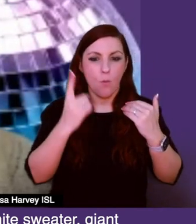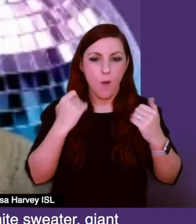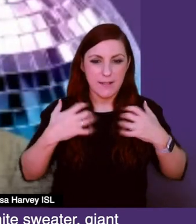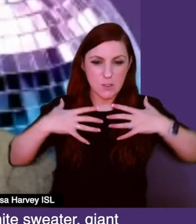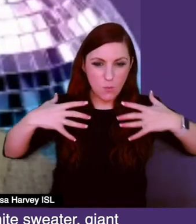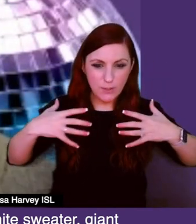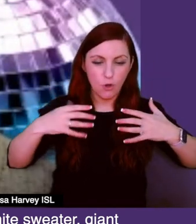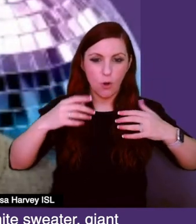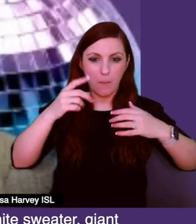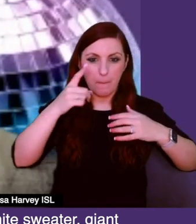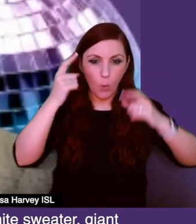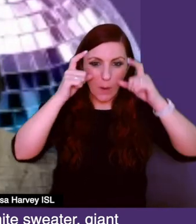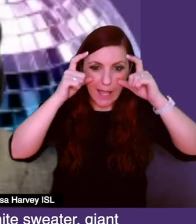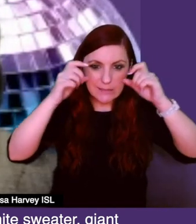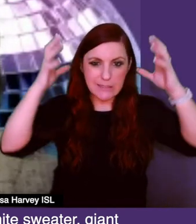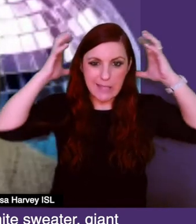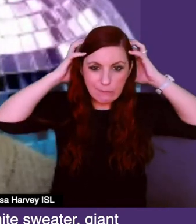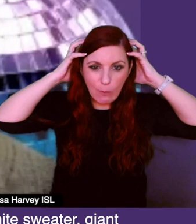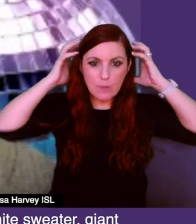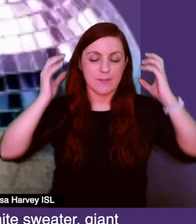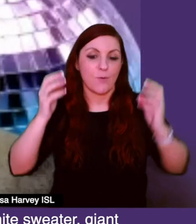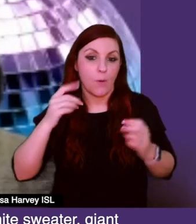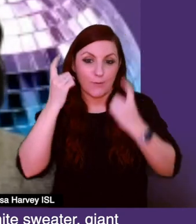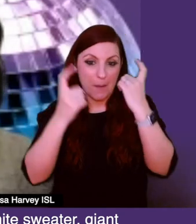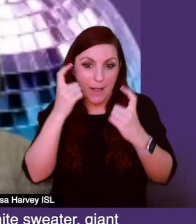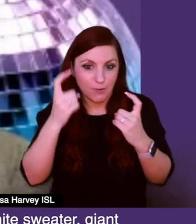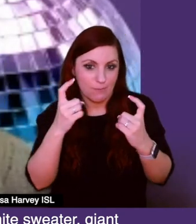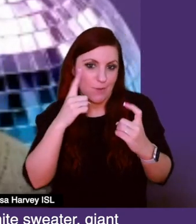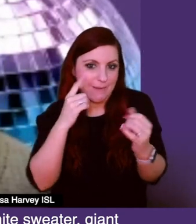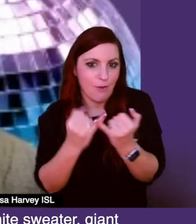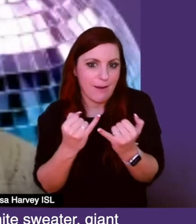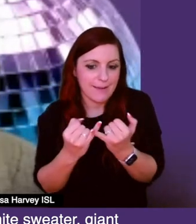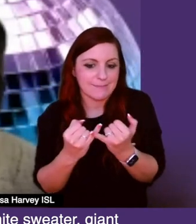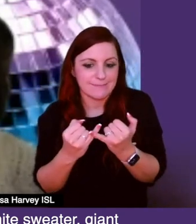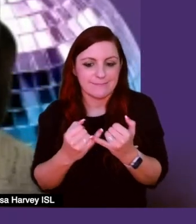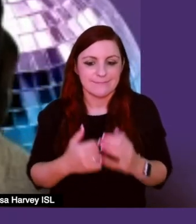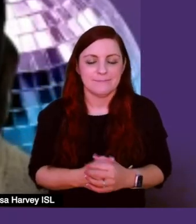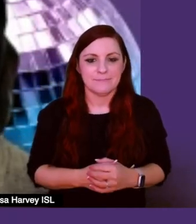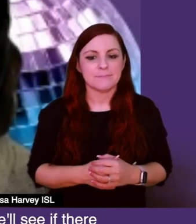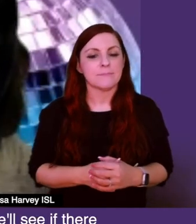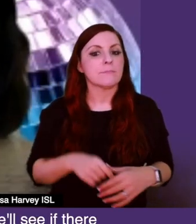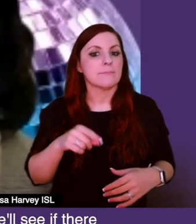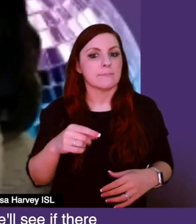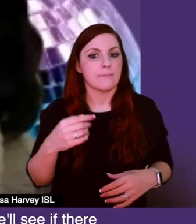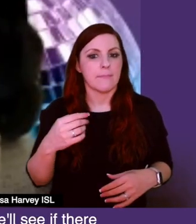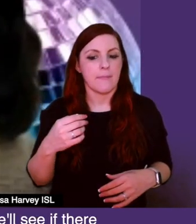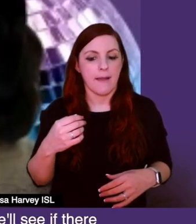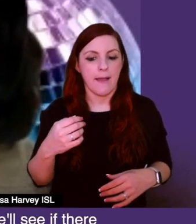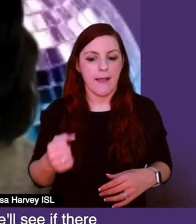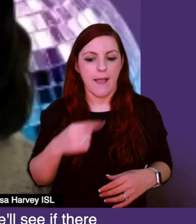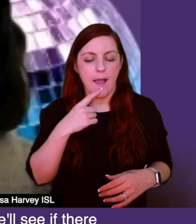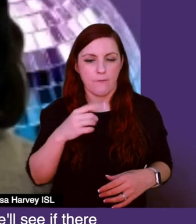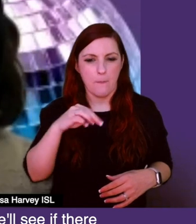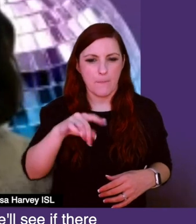blue glasses, and giant headphones. So you can just sort of imagine it's a lot of look. I have limb